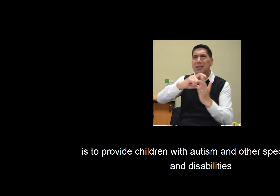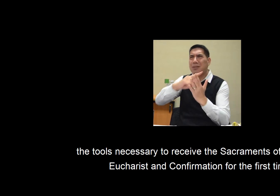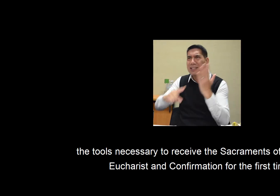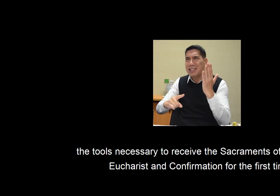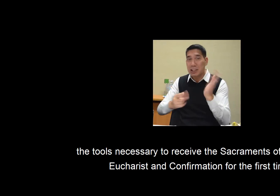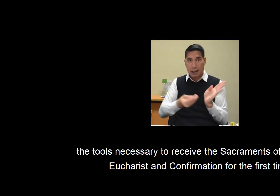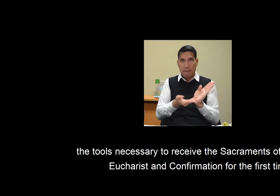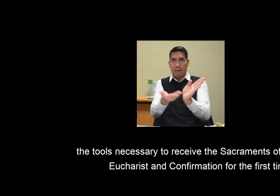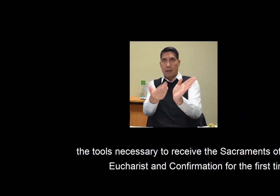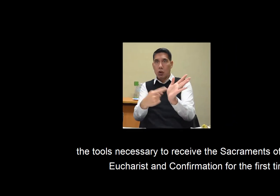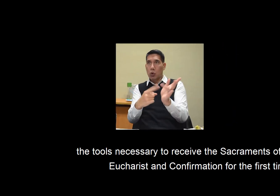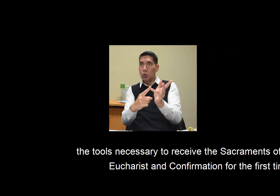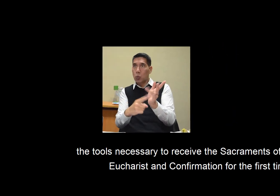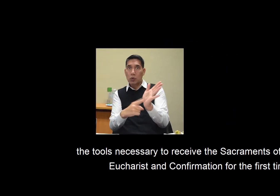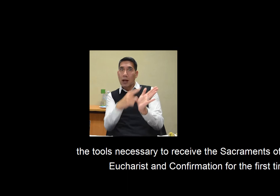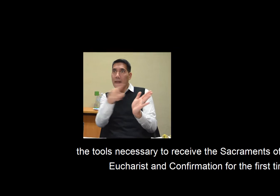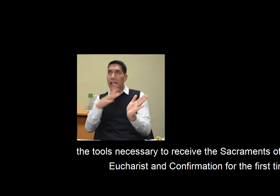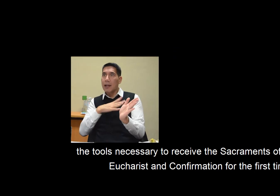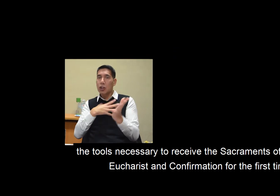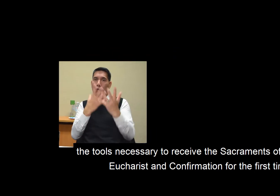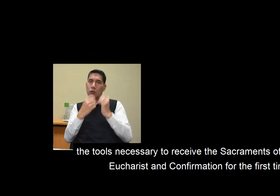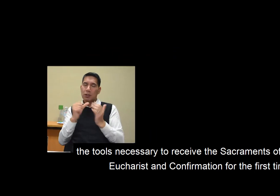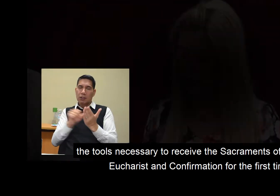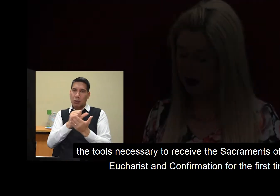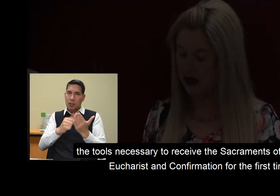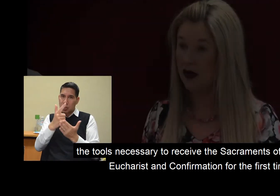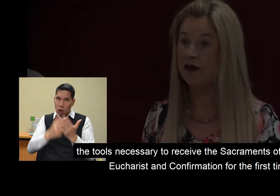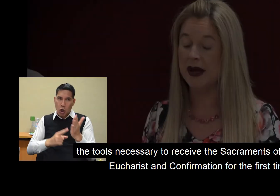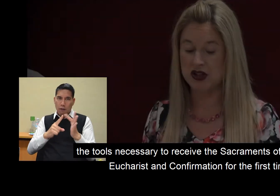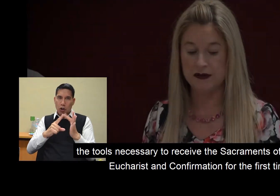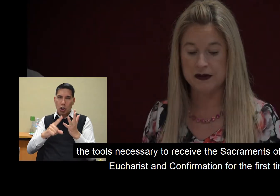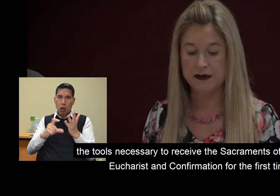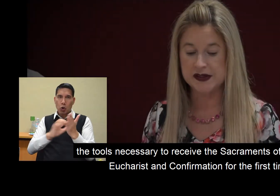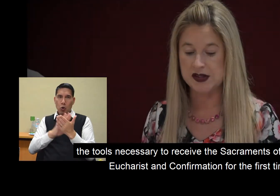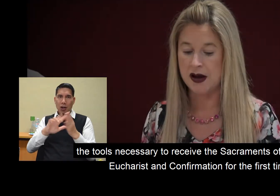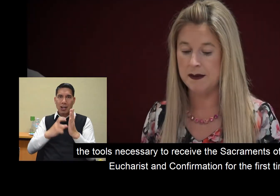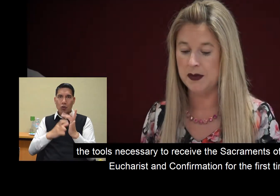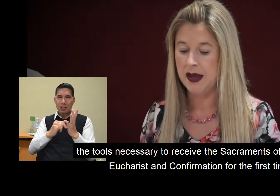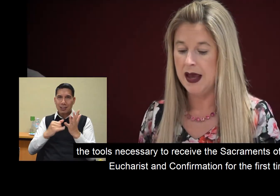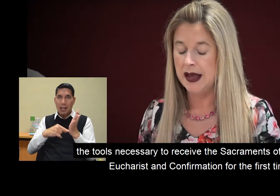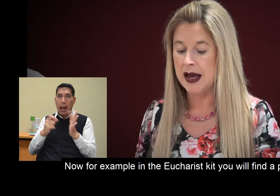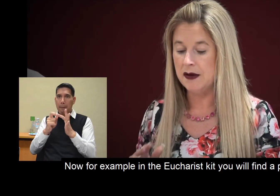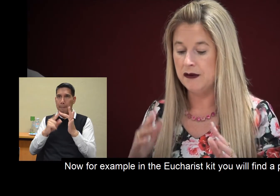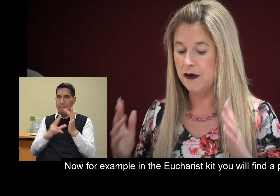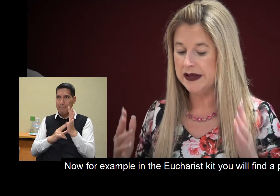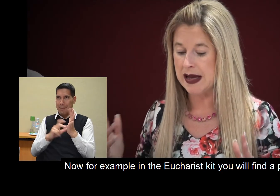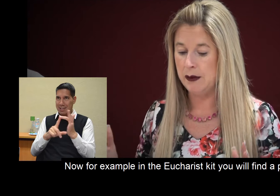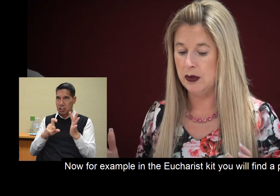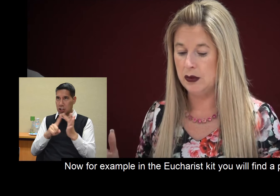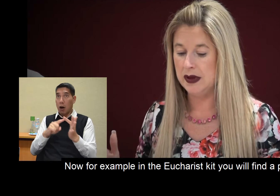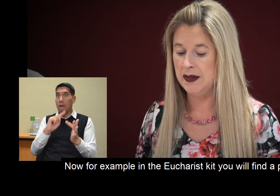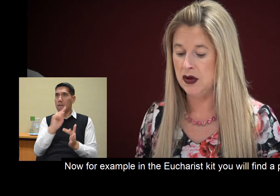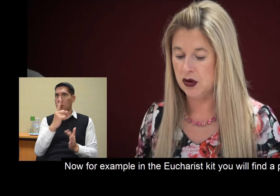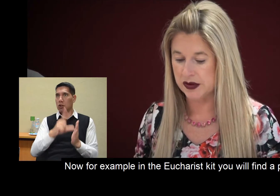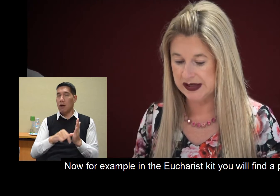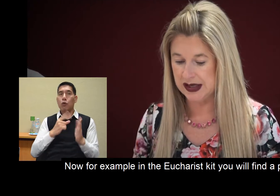the tools necessary to receive the Sacrament of Penance, Eucharist and Confirmation for the first time. Now for example,